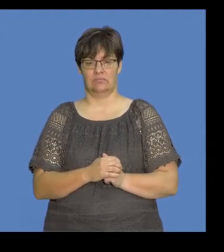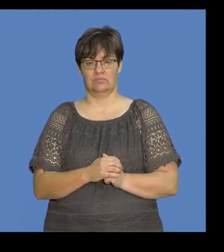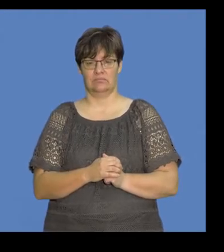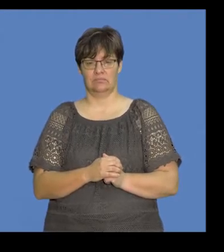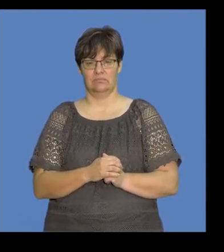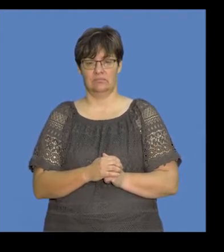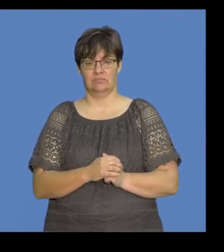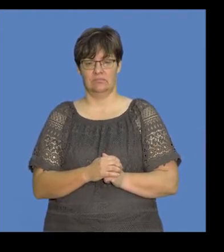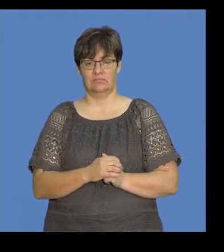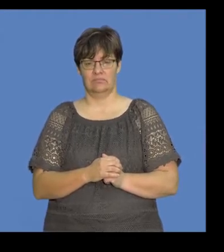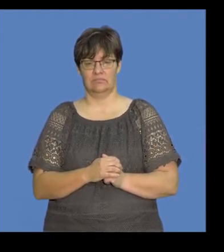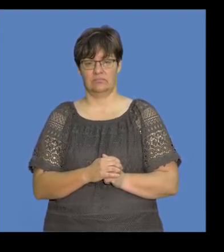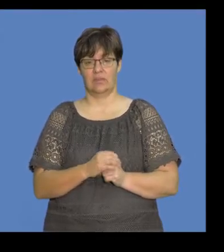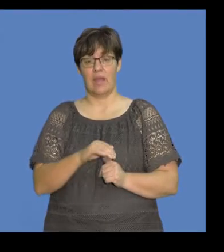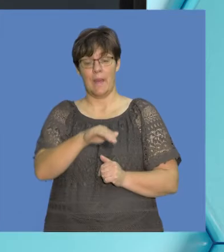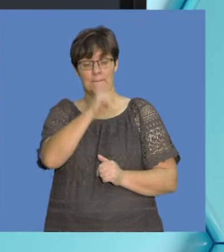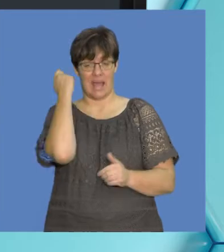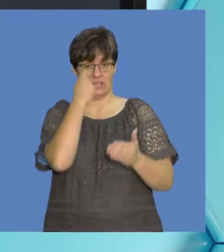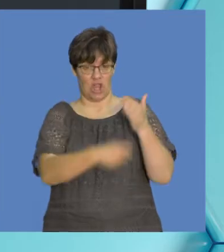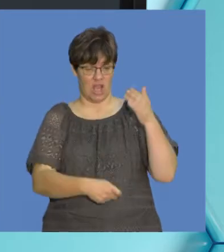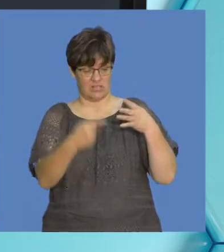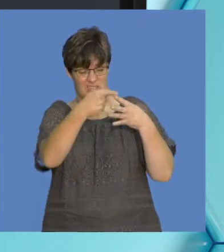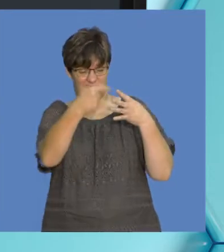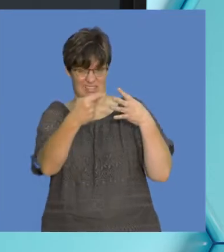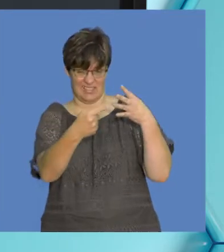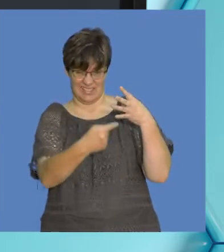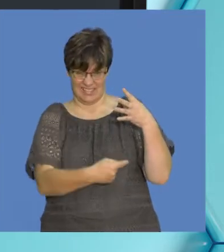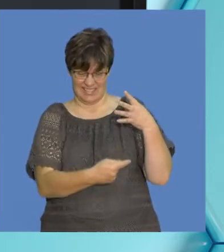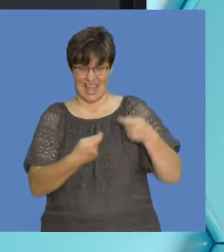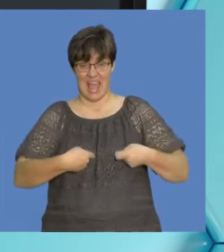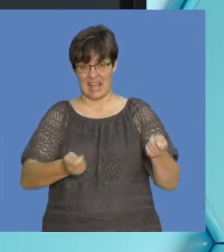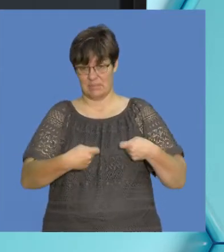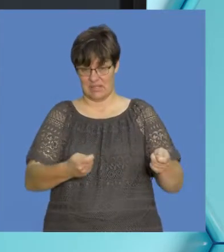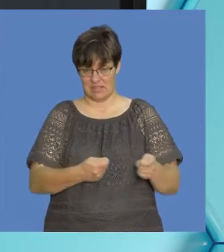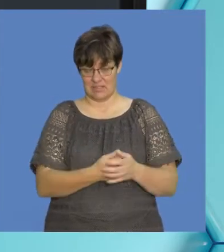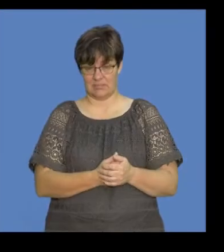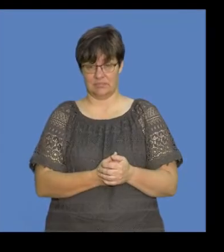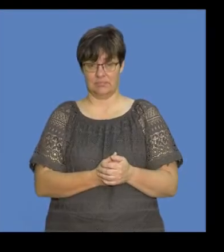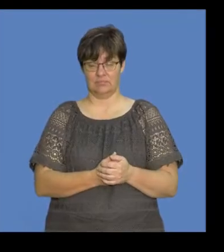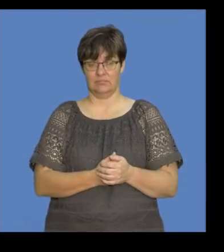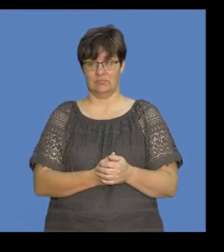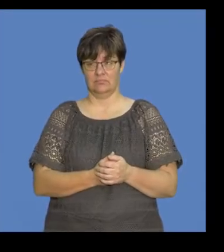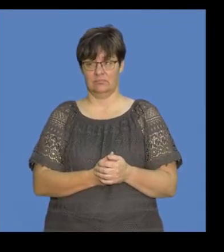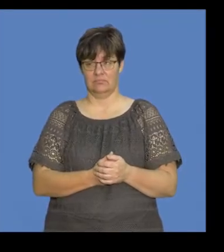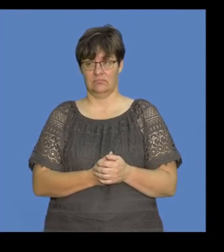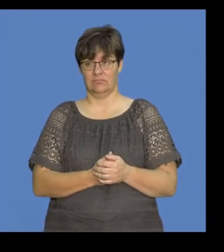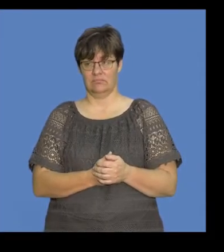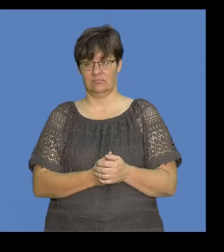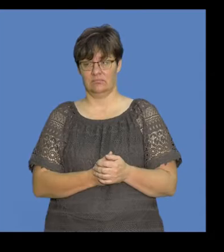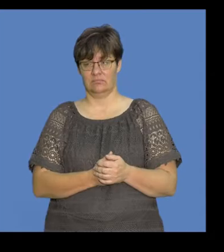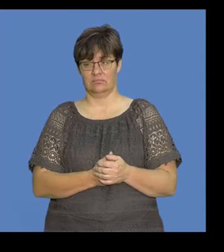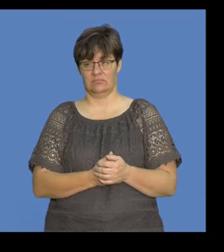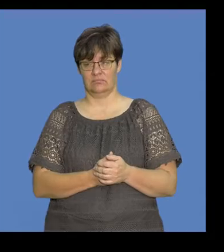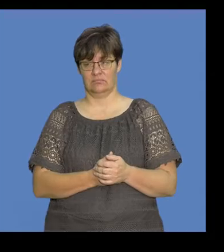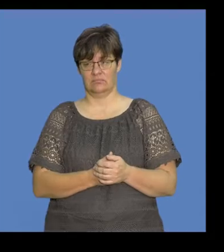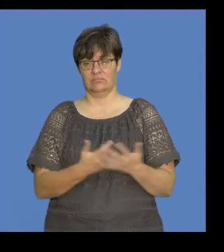So, when a bank charges us these particular expenses, right? Obviously,